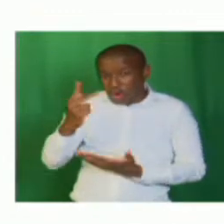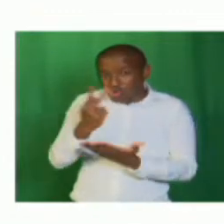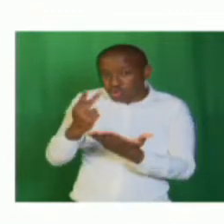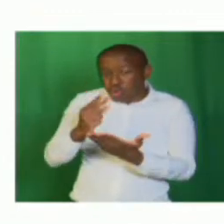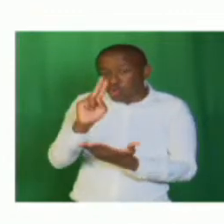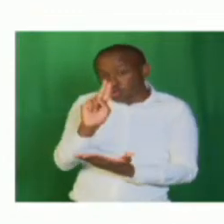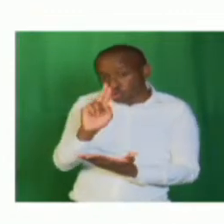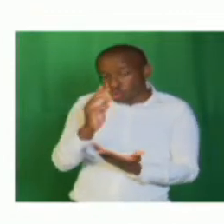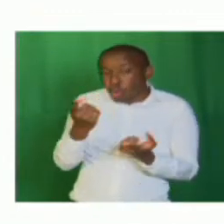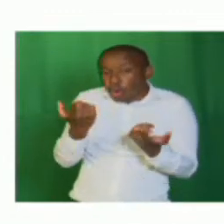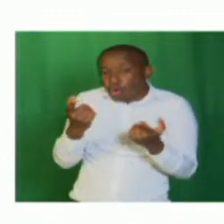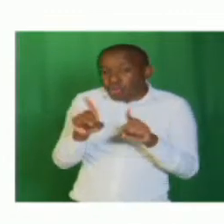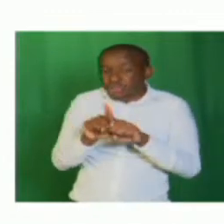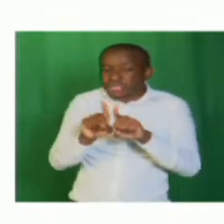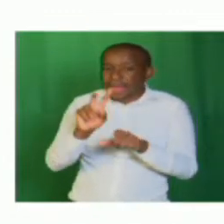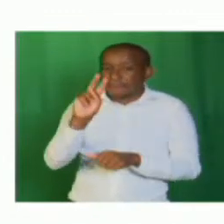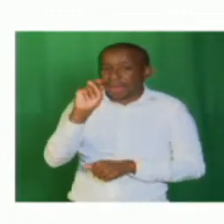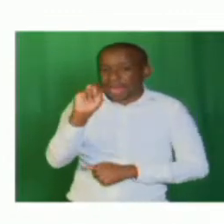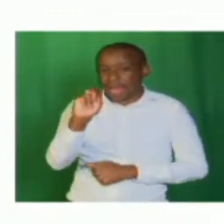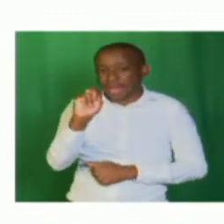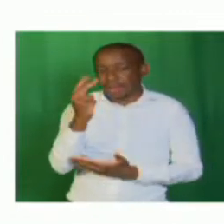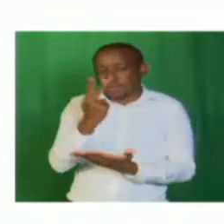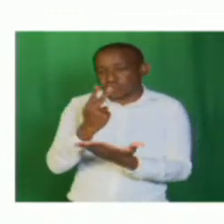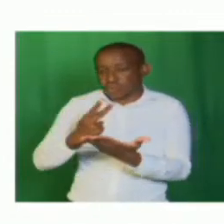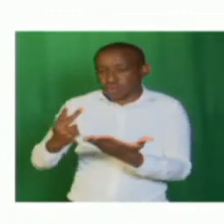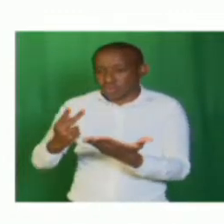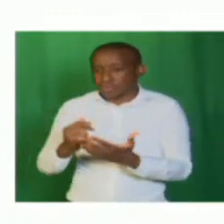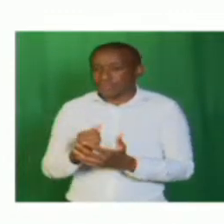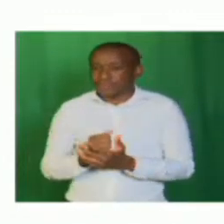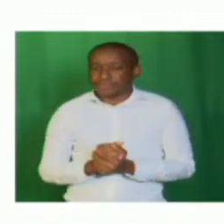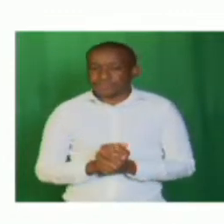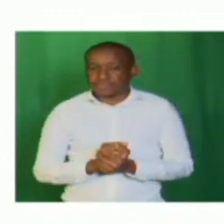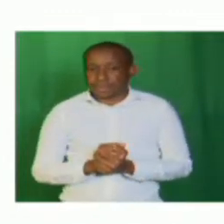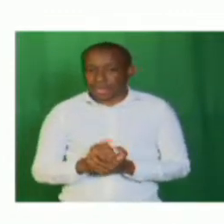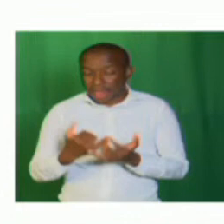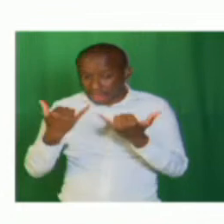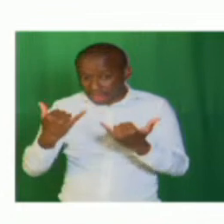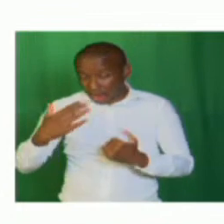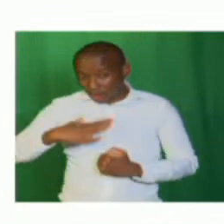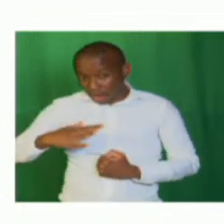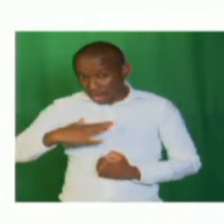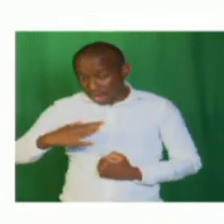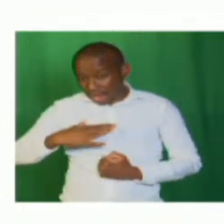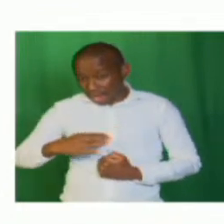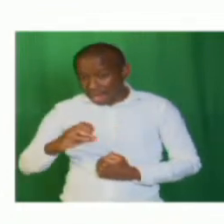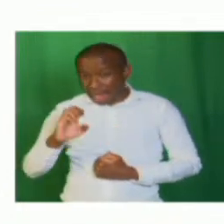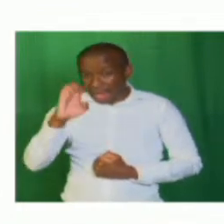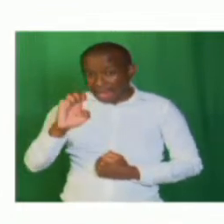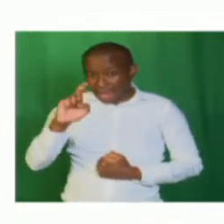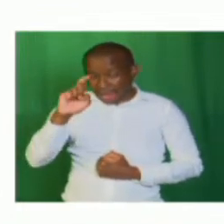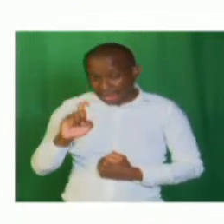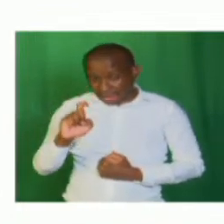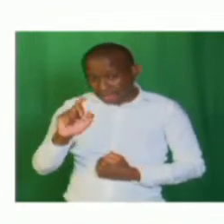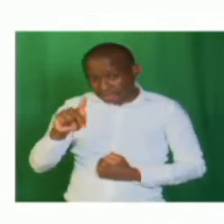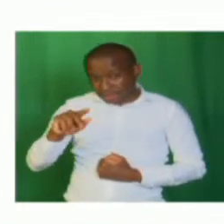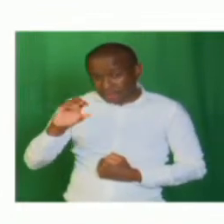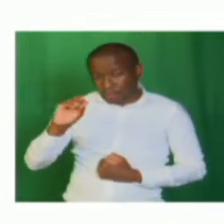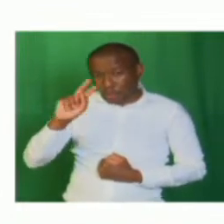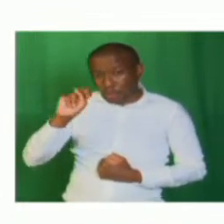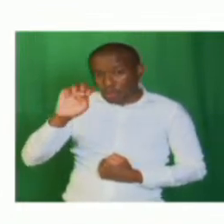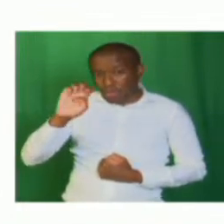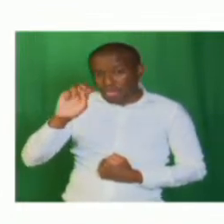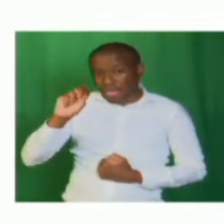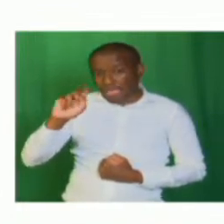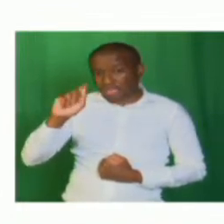or N-shaped graph. So the other type, it's the exponential function. This is